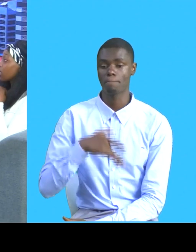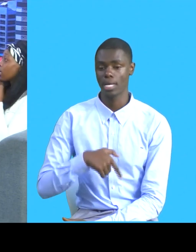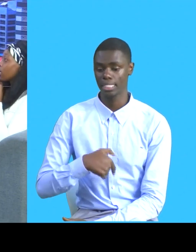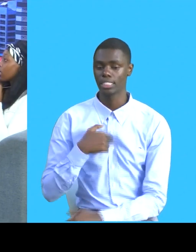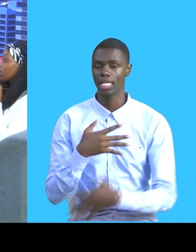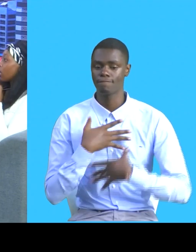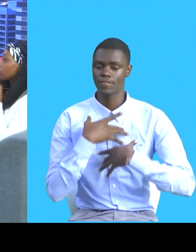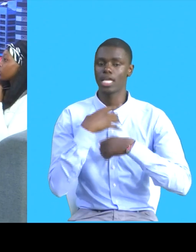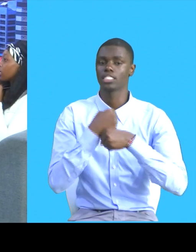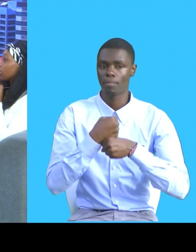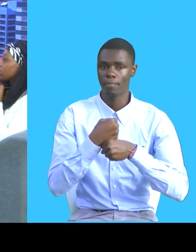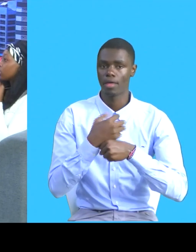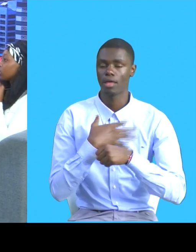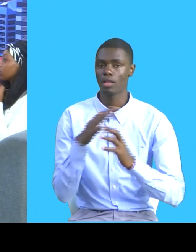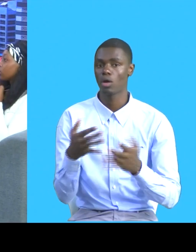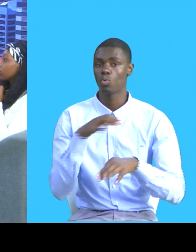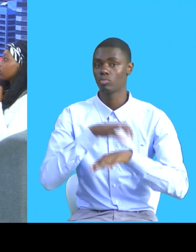themselves and how to get